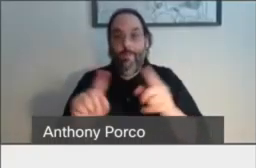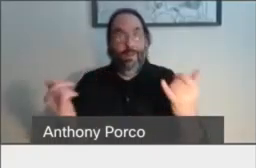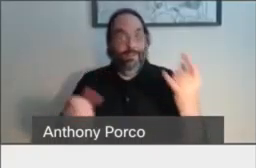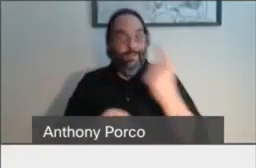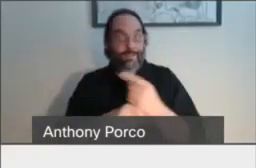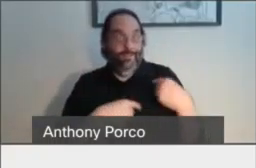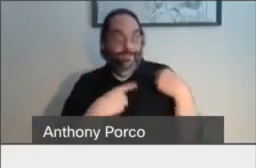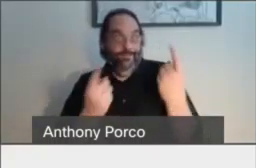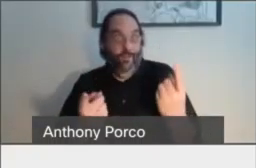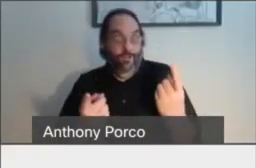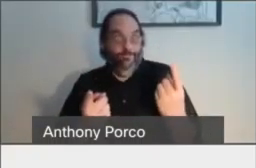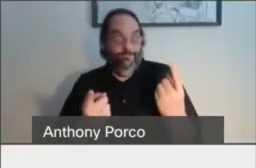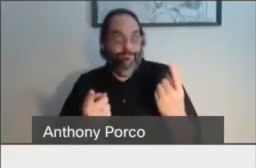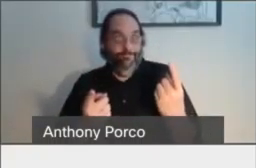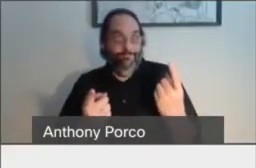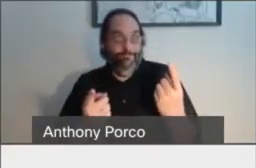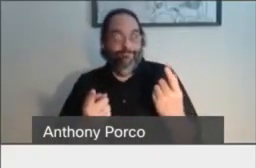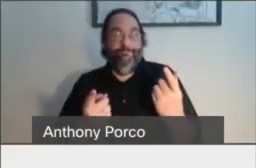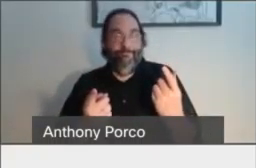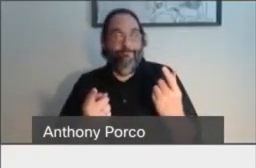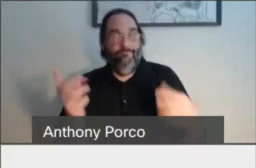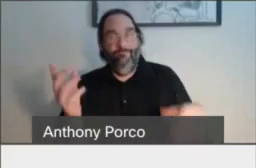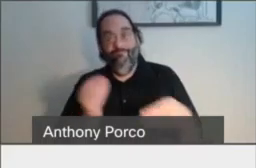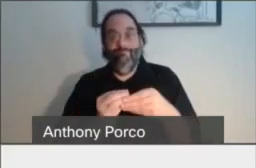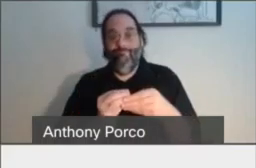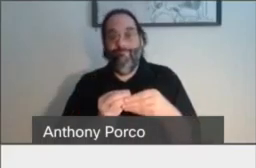far, we have